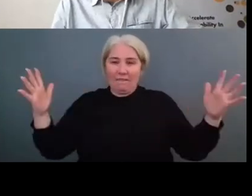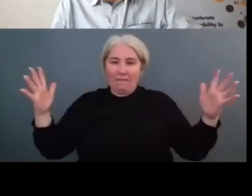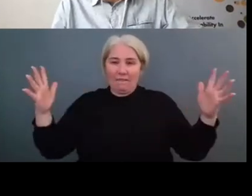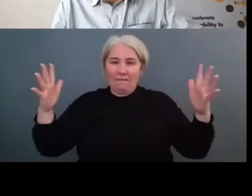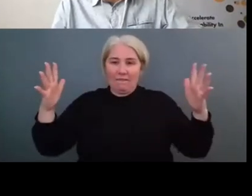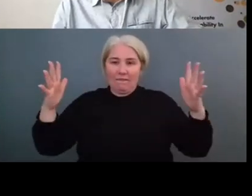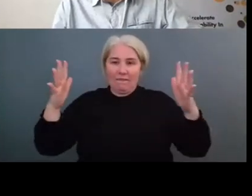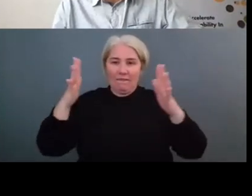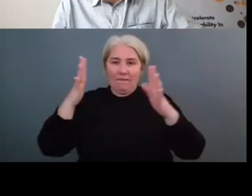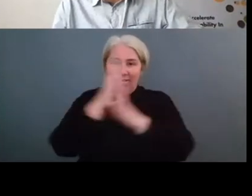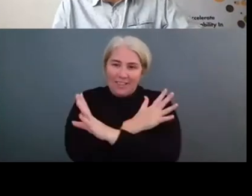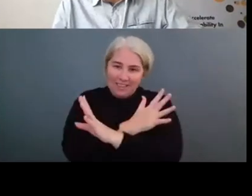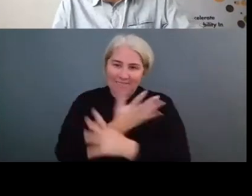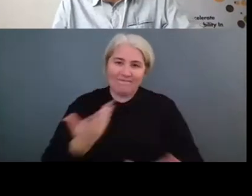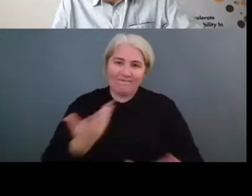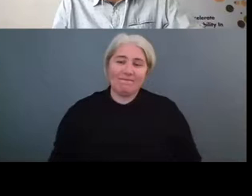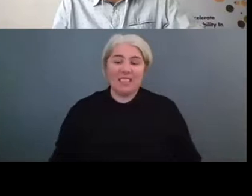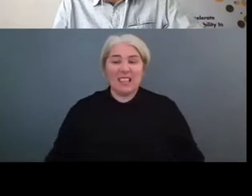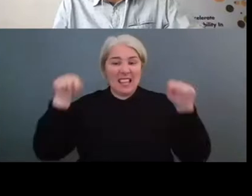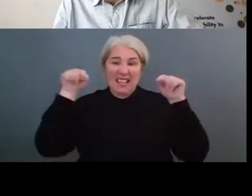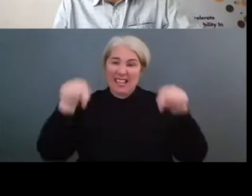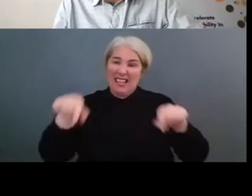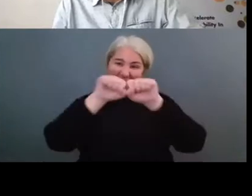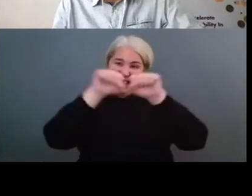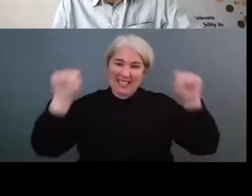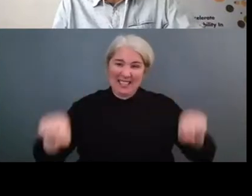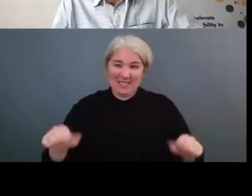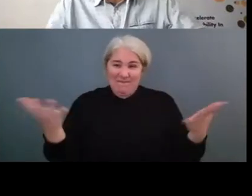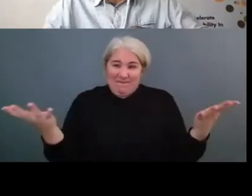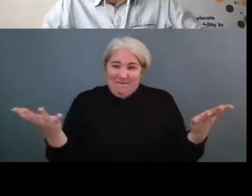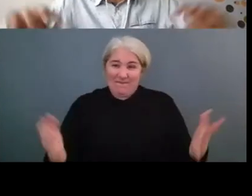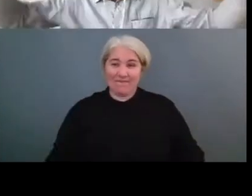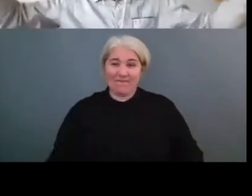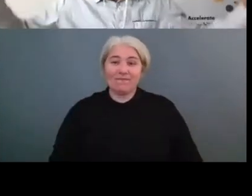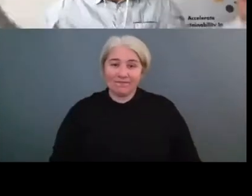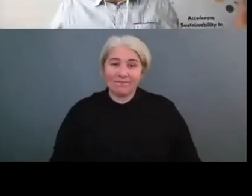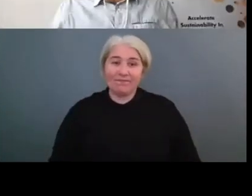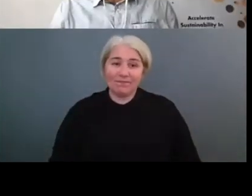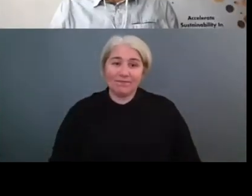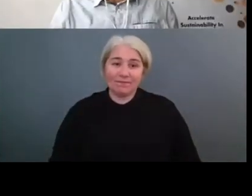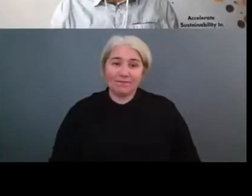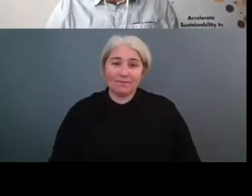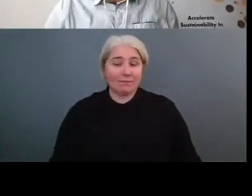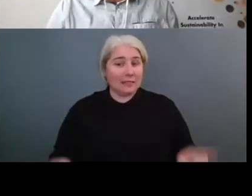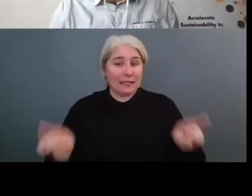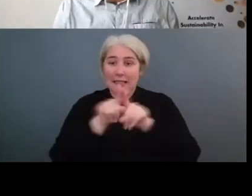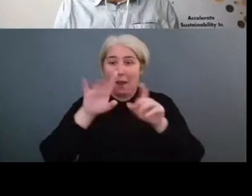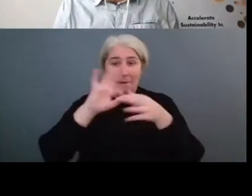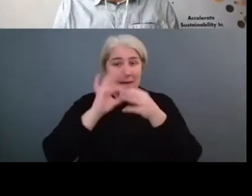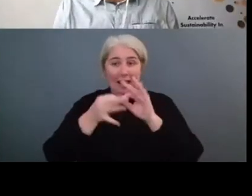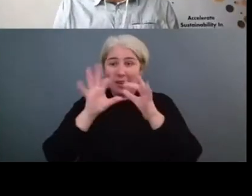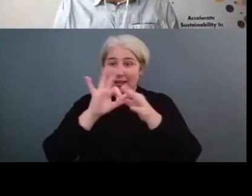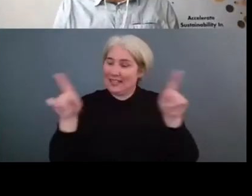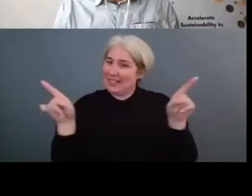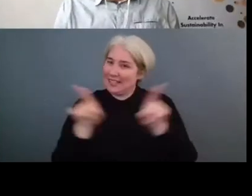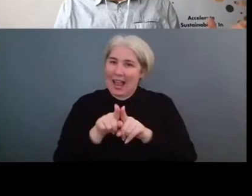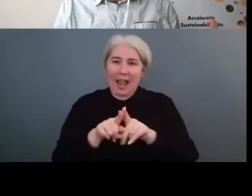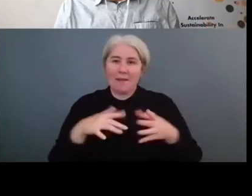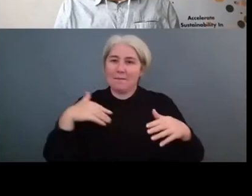the system that we function in, particularly within, I would say, the Olympic movement. That's how it functions.